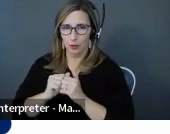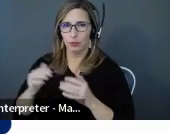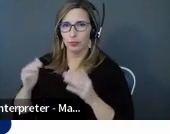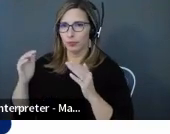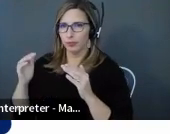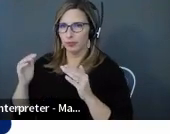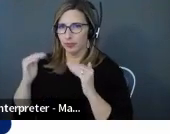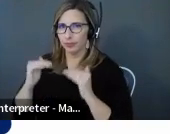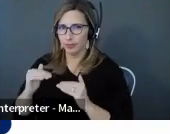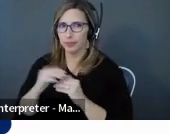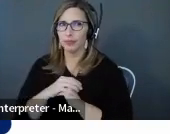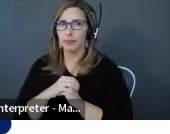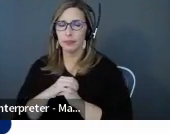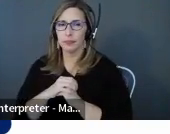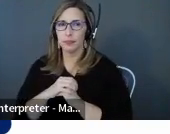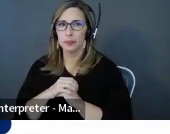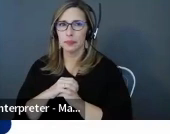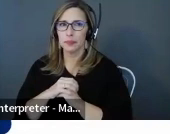All